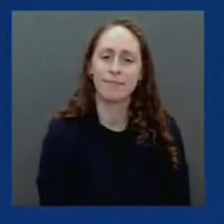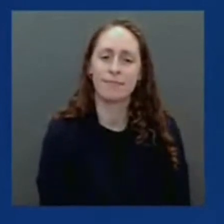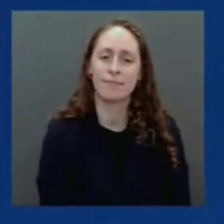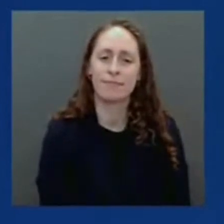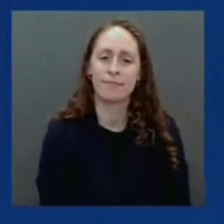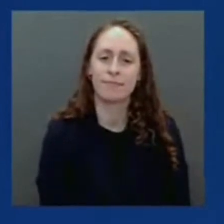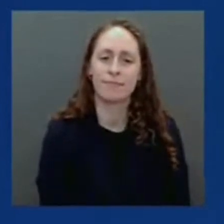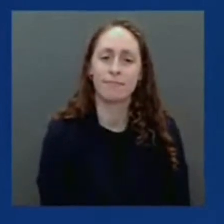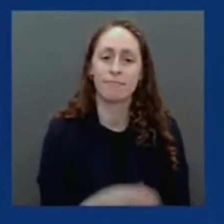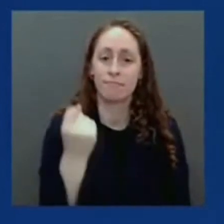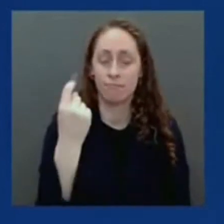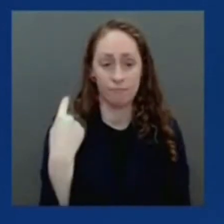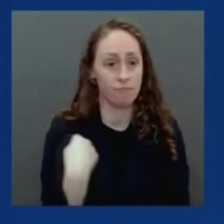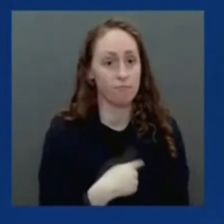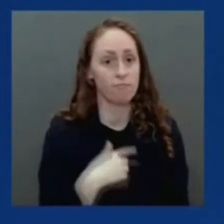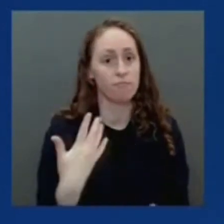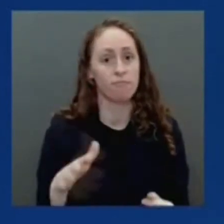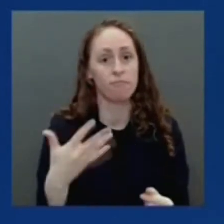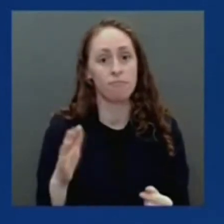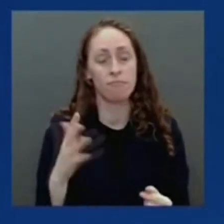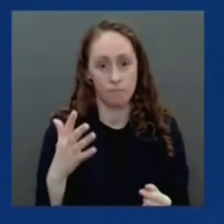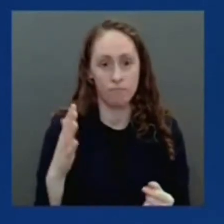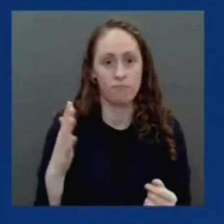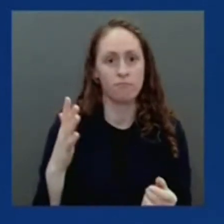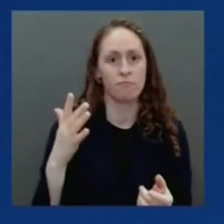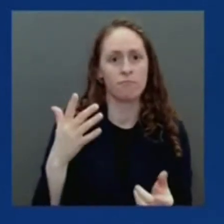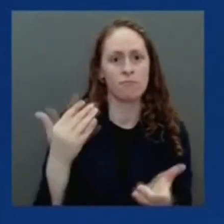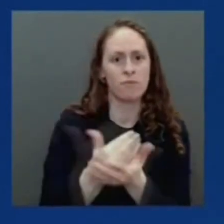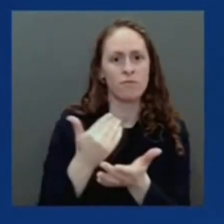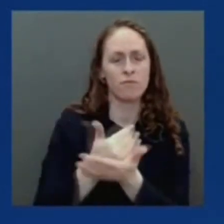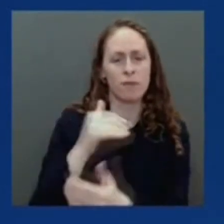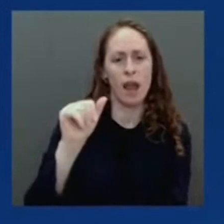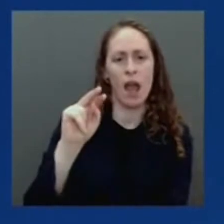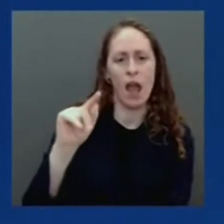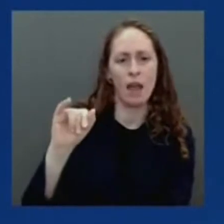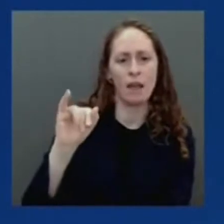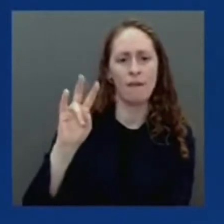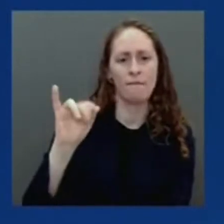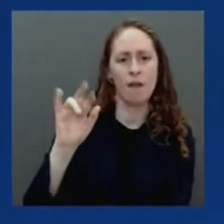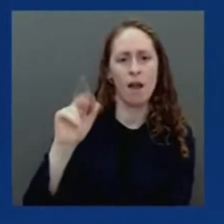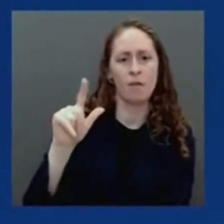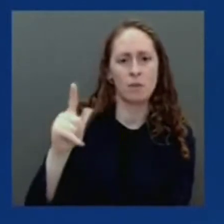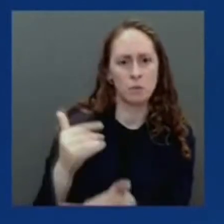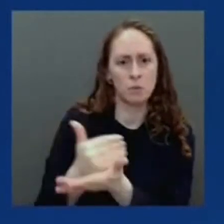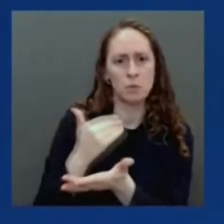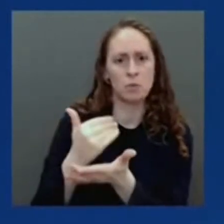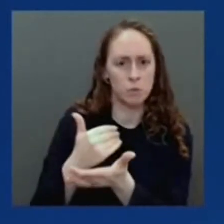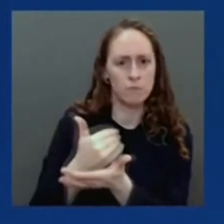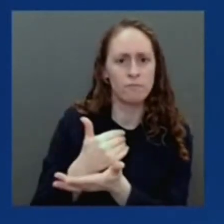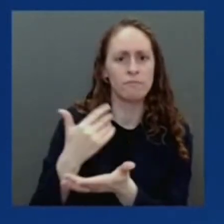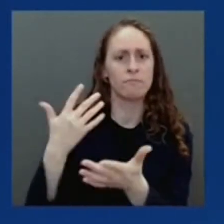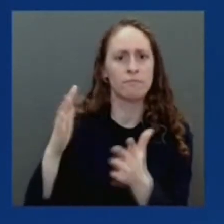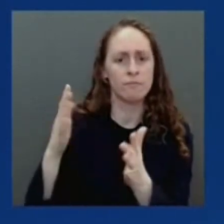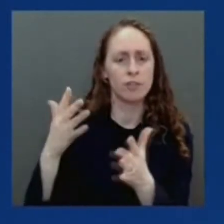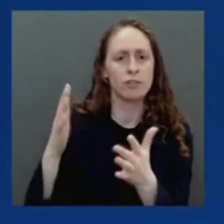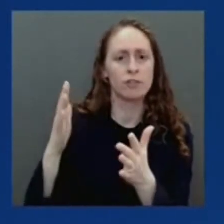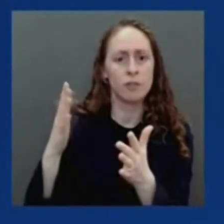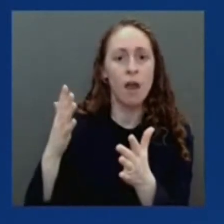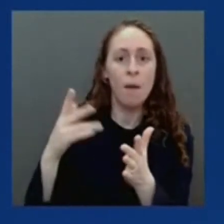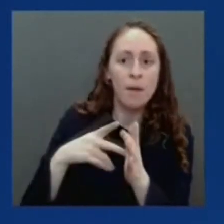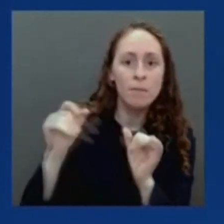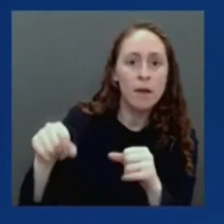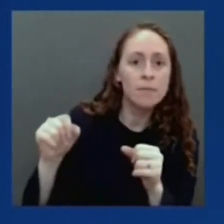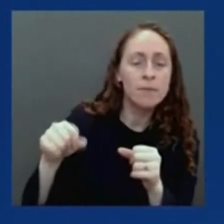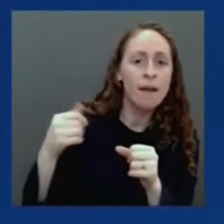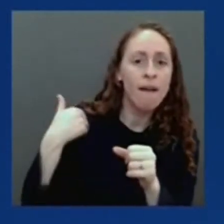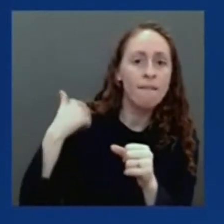that we might apply them to whatever of the families that I mentioned a moment ago. But the other is to use the